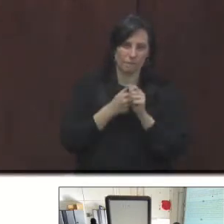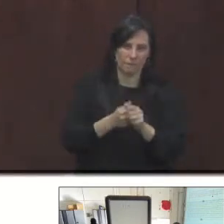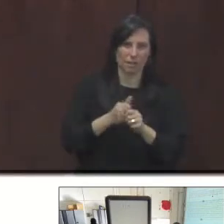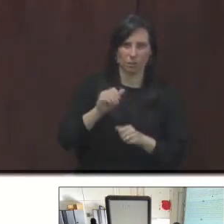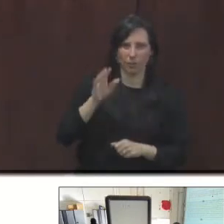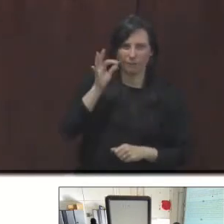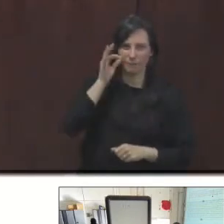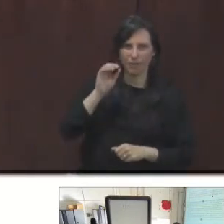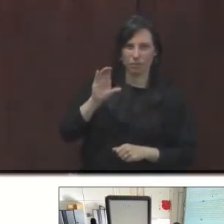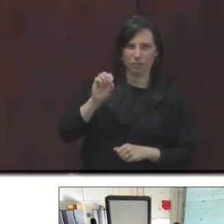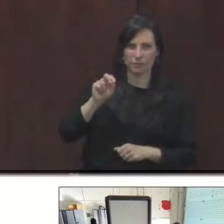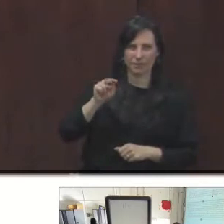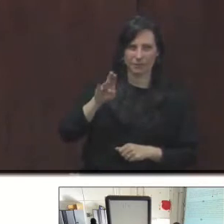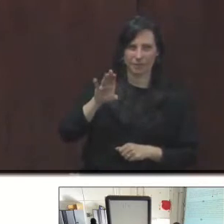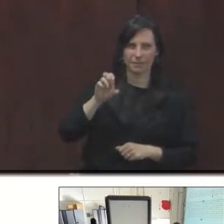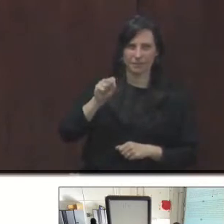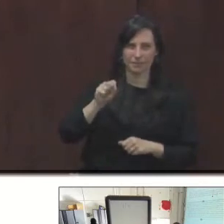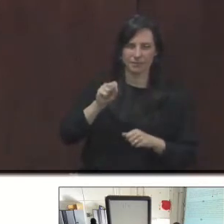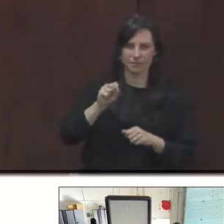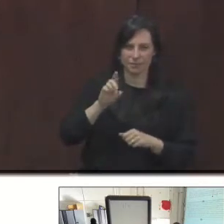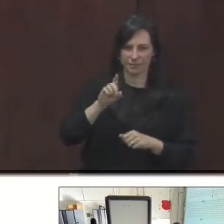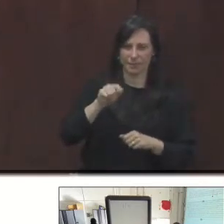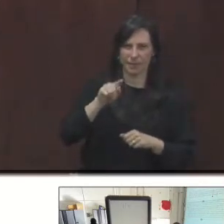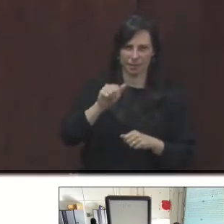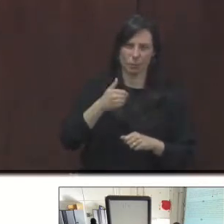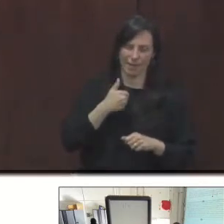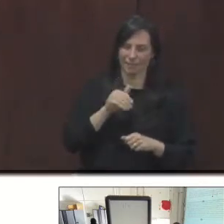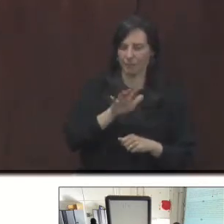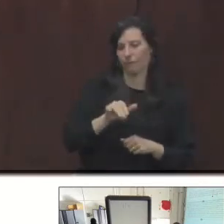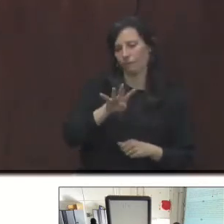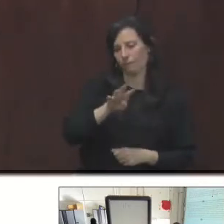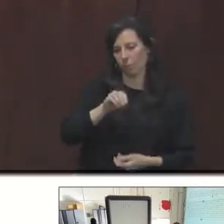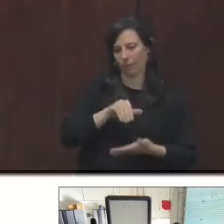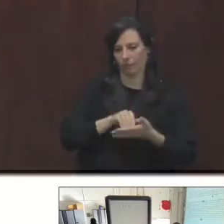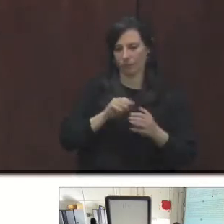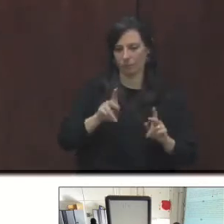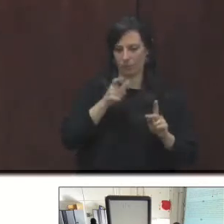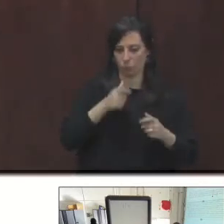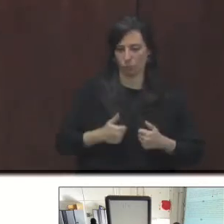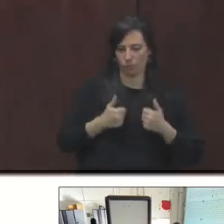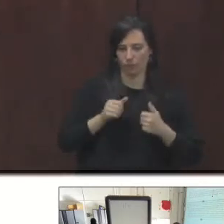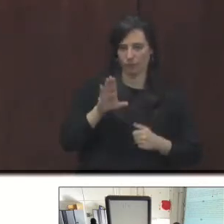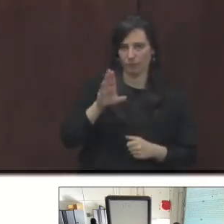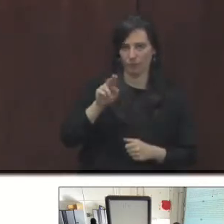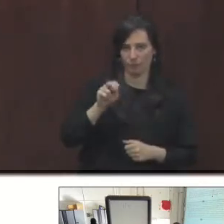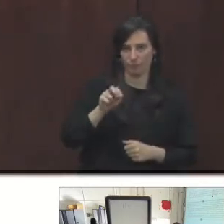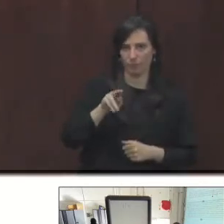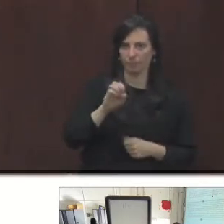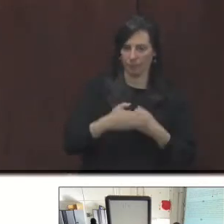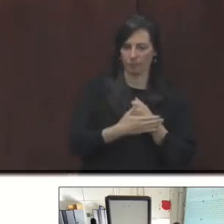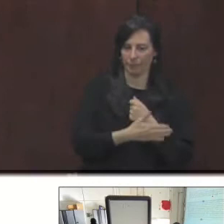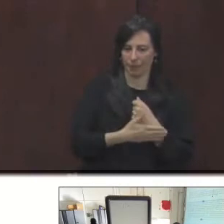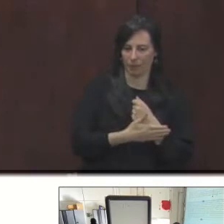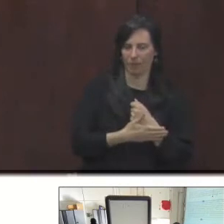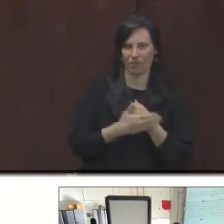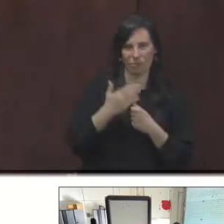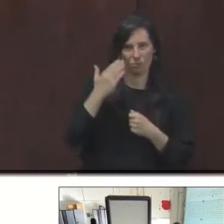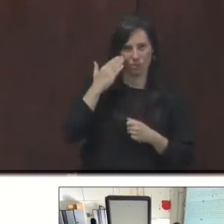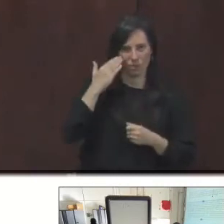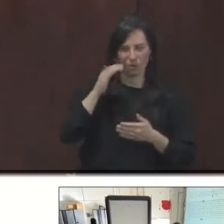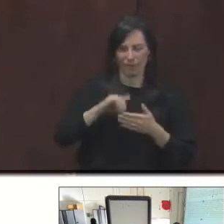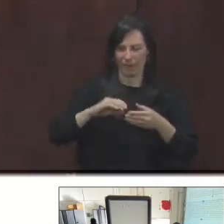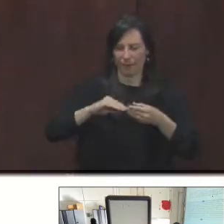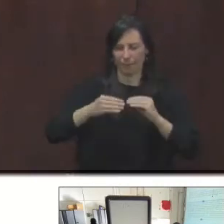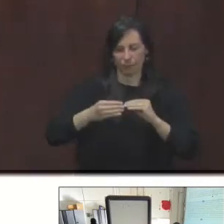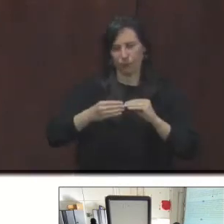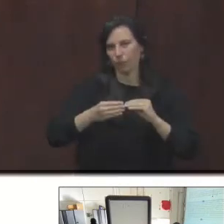about 40,000 people in Buncombe County who will require that dosage. And we know that there's going to be some hesitancy. We know that some of that number will be